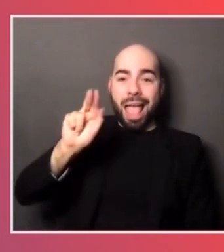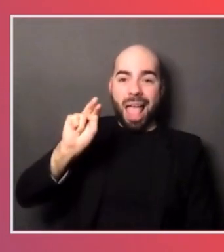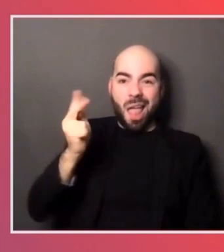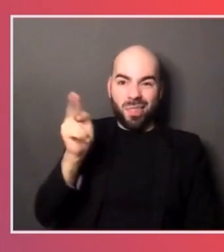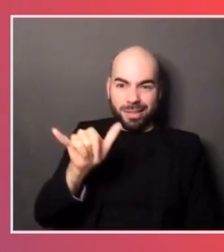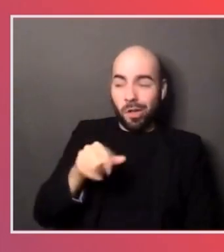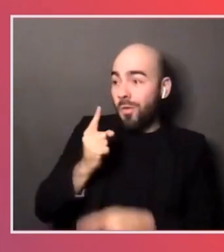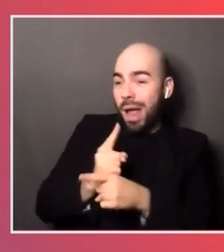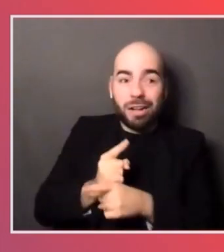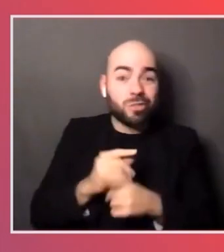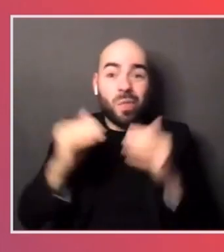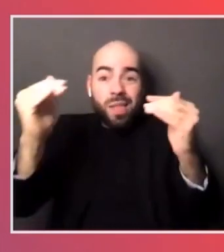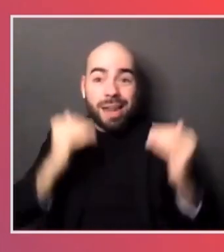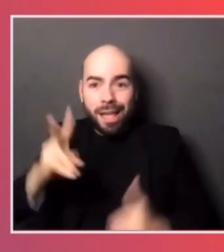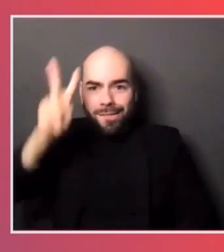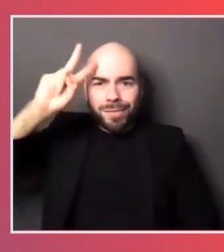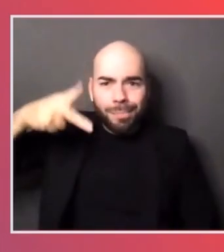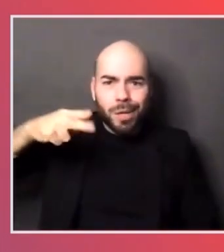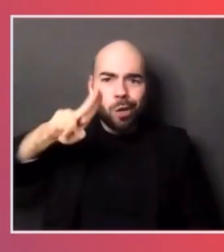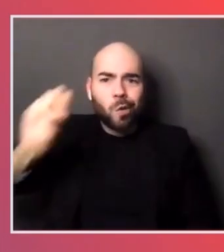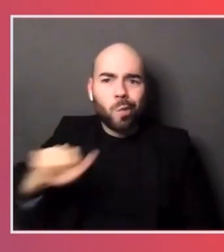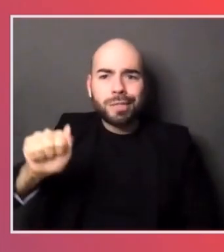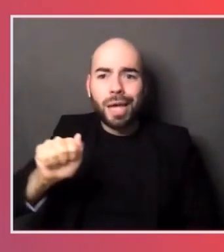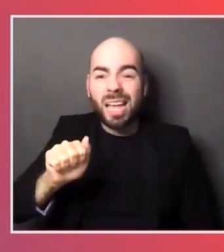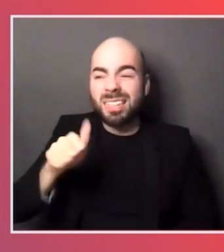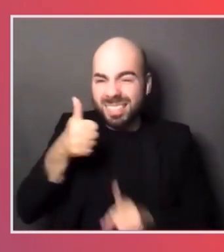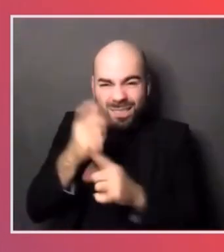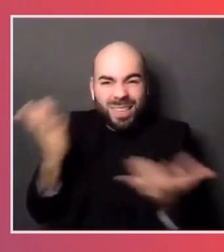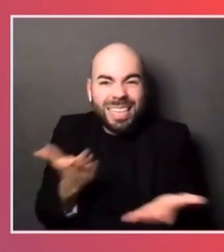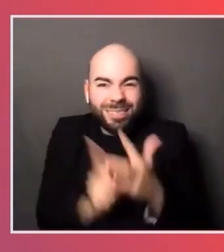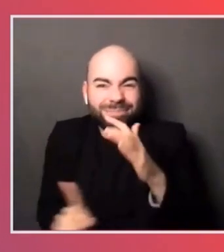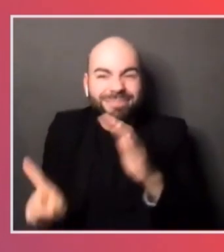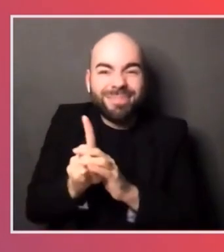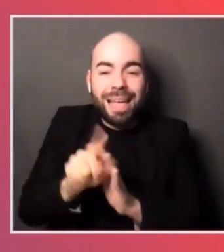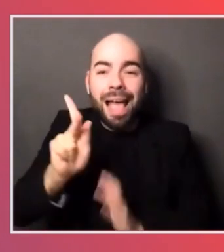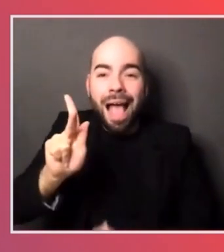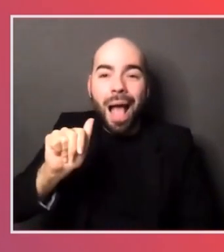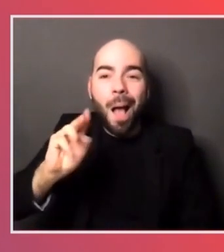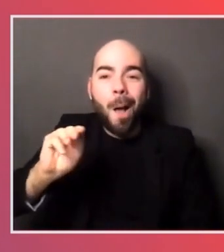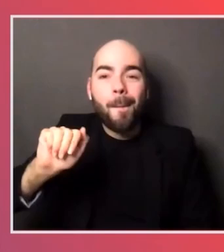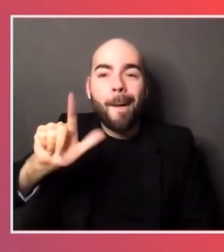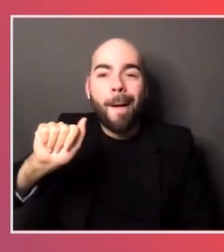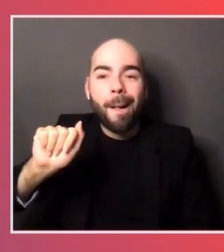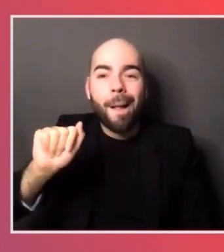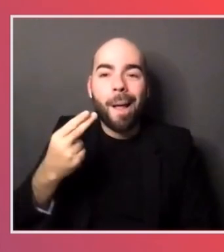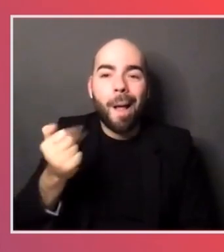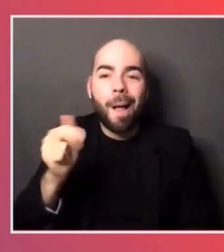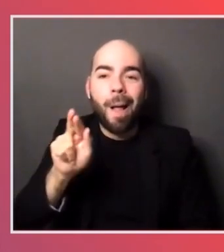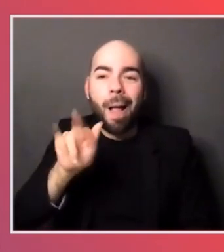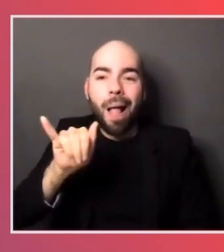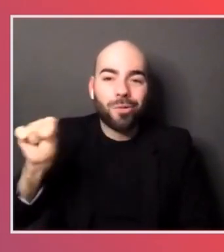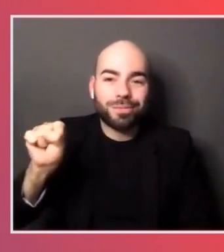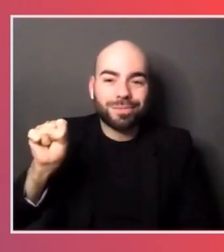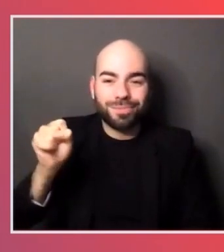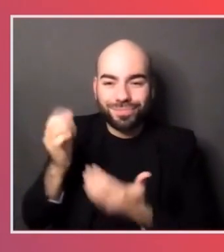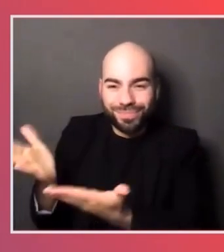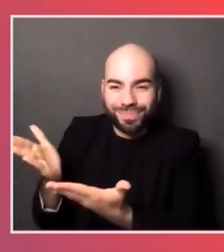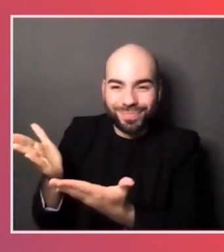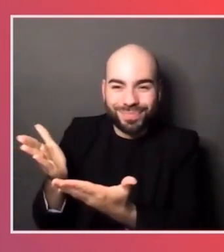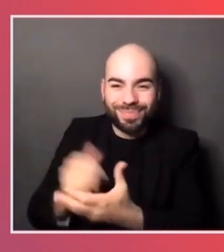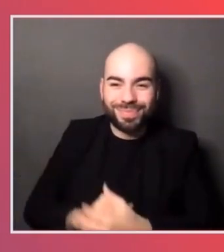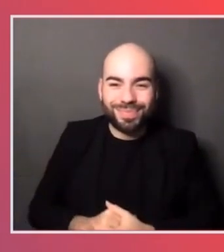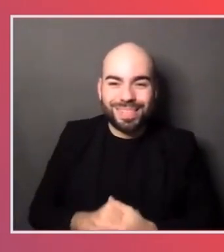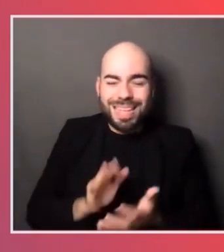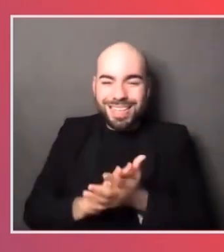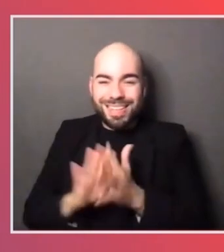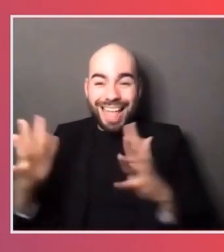is here, Kamala Harris. Yay! Wow. Hi, guys. How are